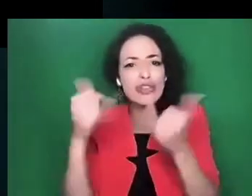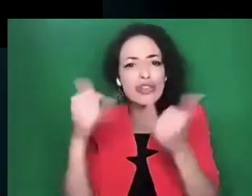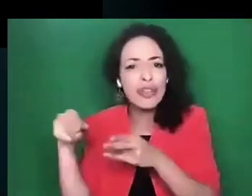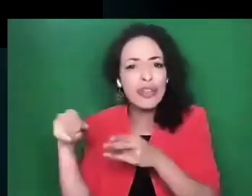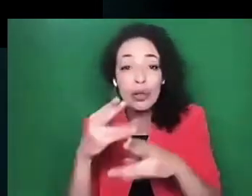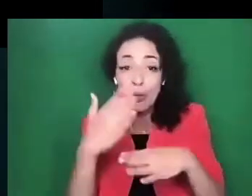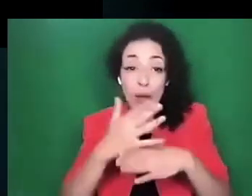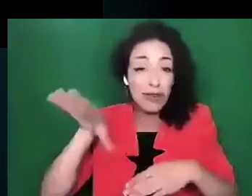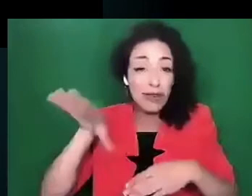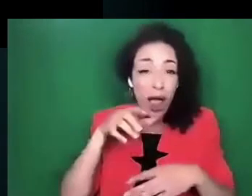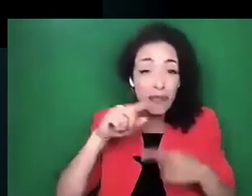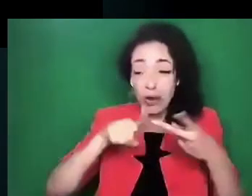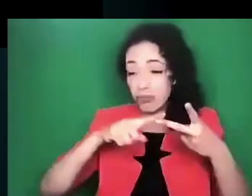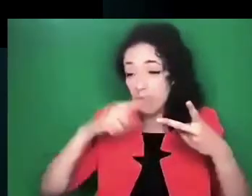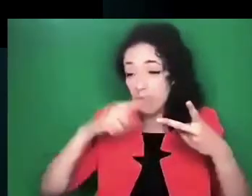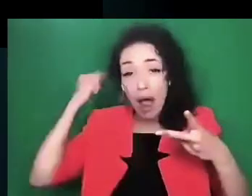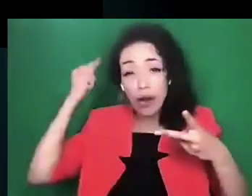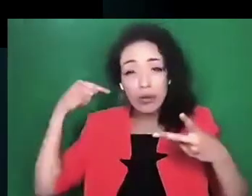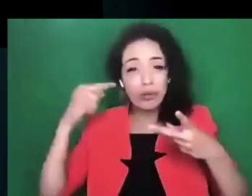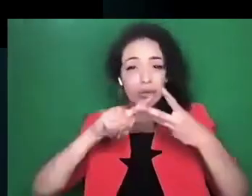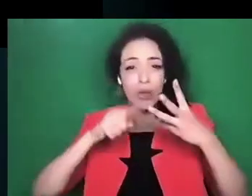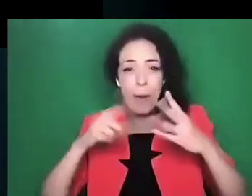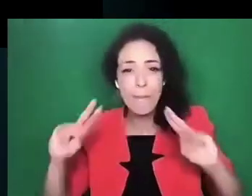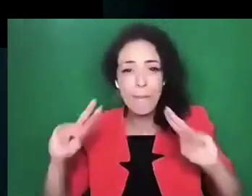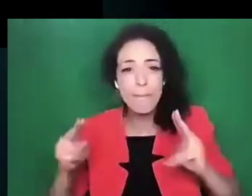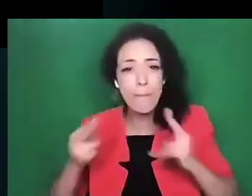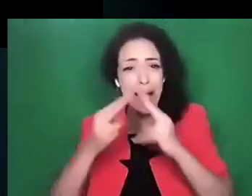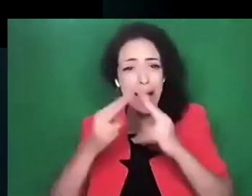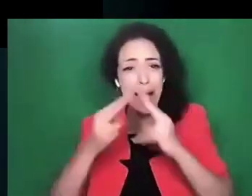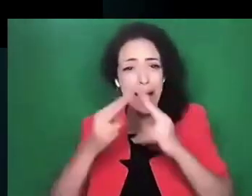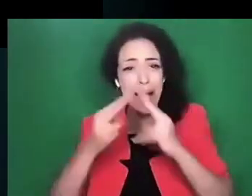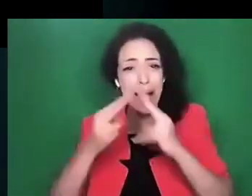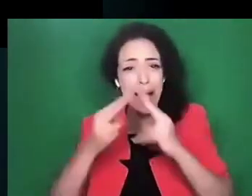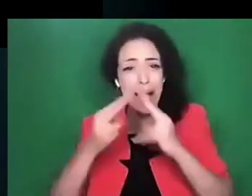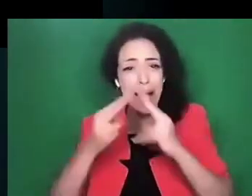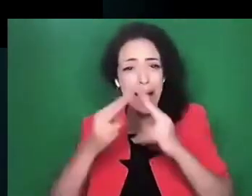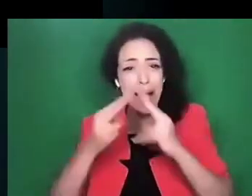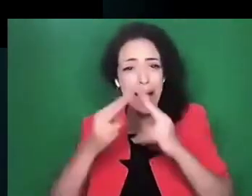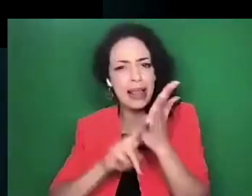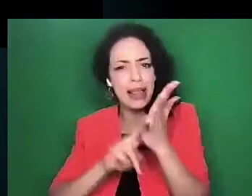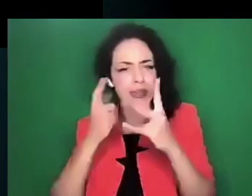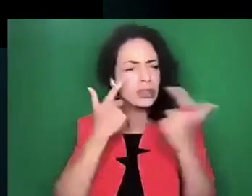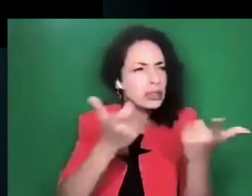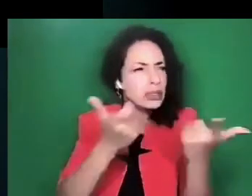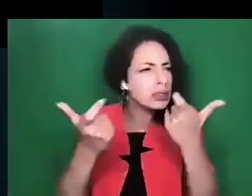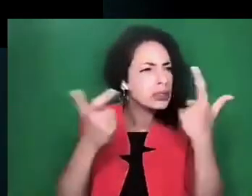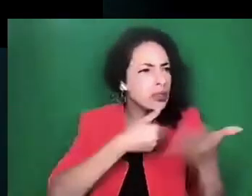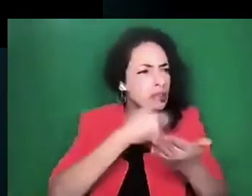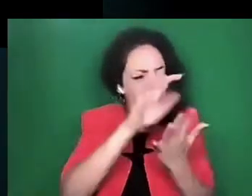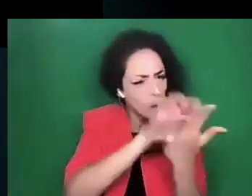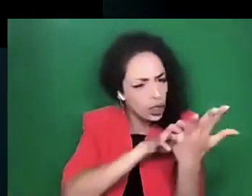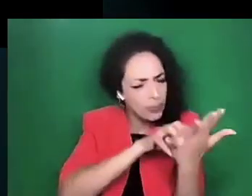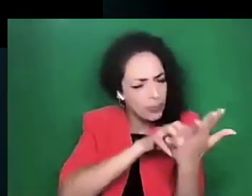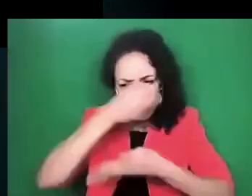Berlin, looking for documents, stories, maps, and images. One place